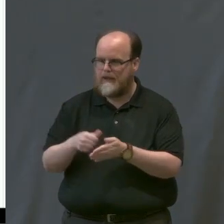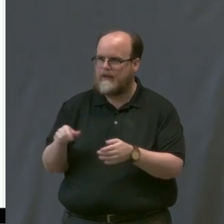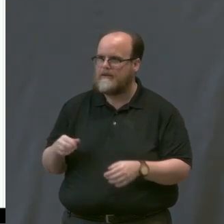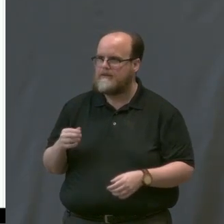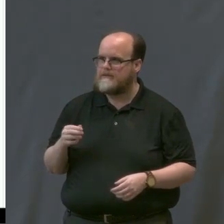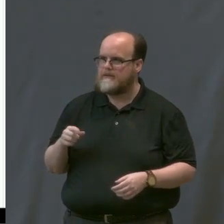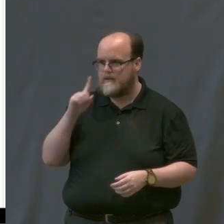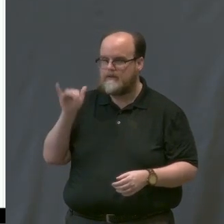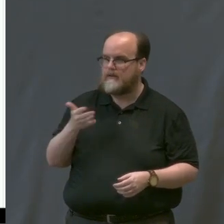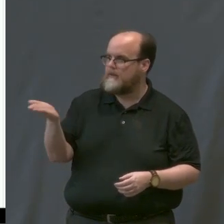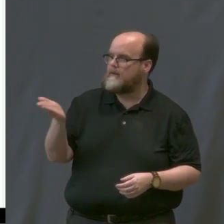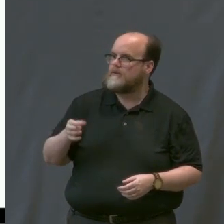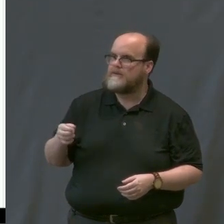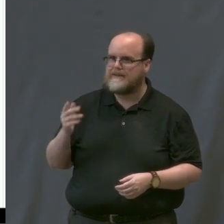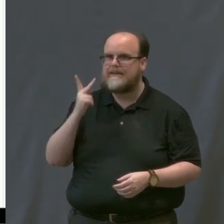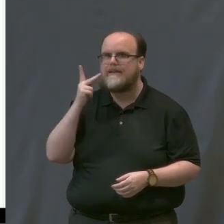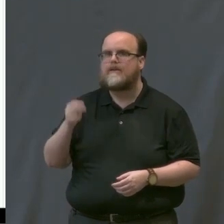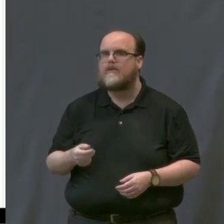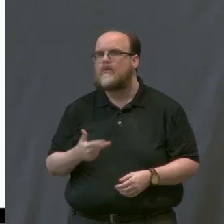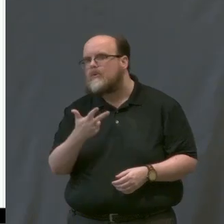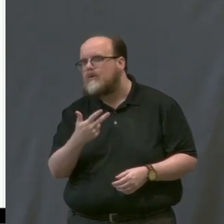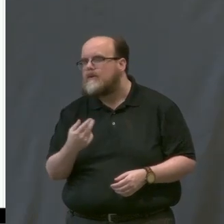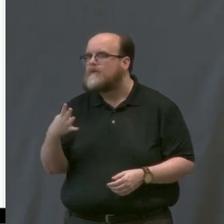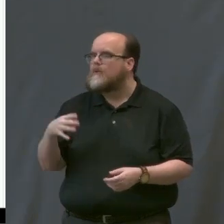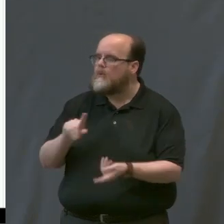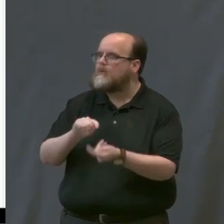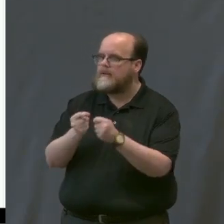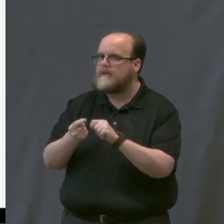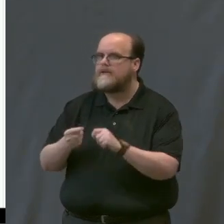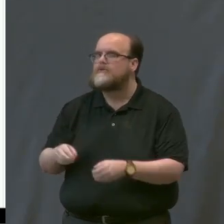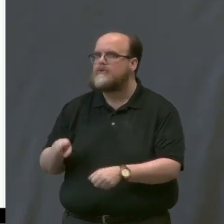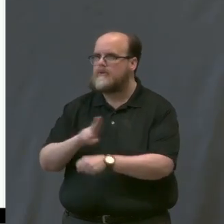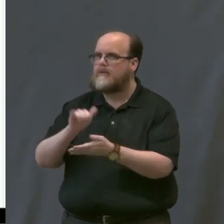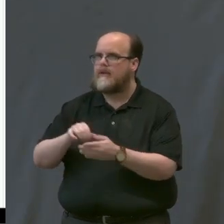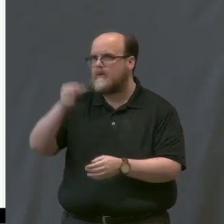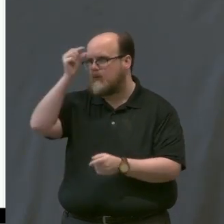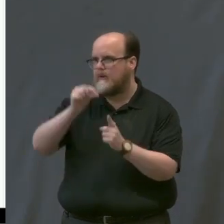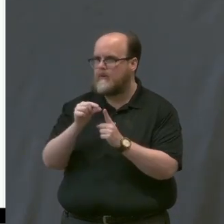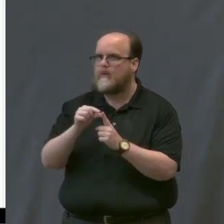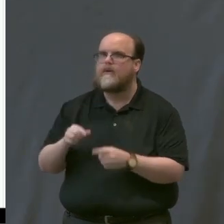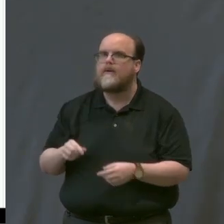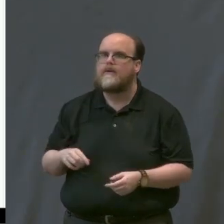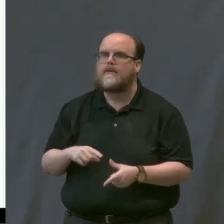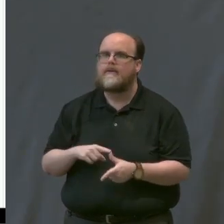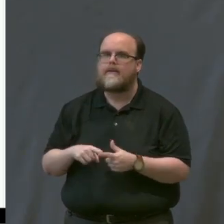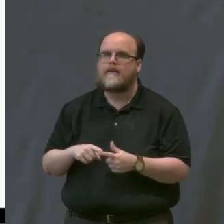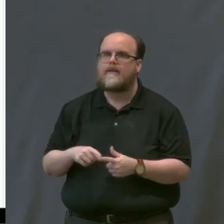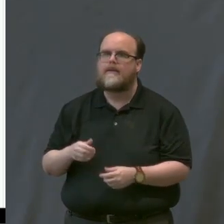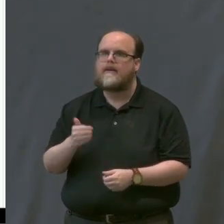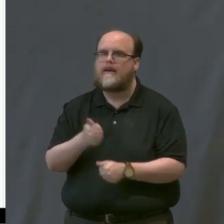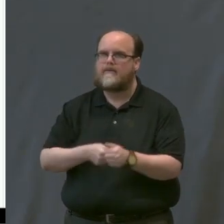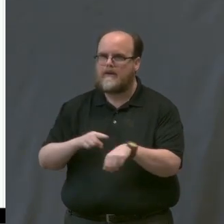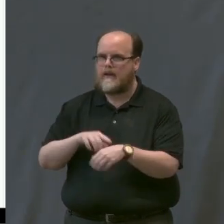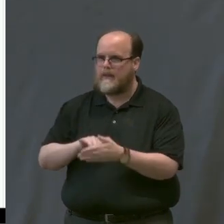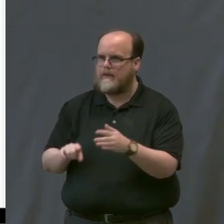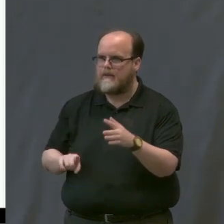this. You're going to see 3 or 4 translations as it uses that Greek word, and you're going to see every instance of that Greek word